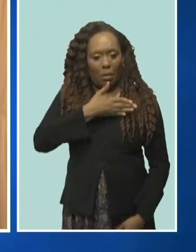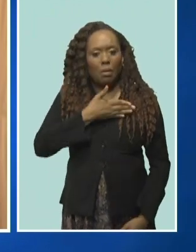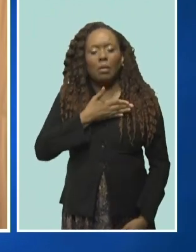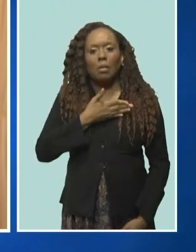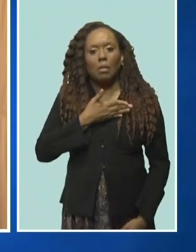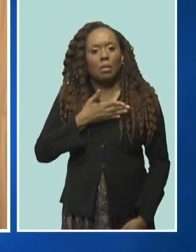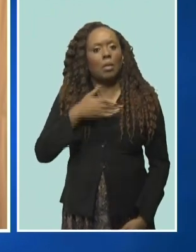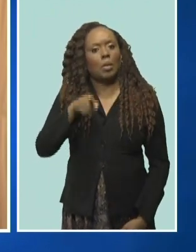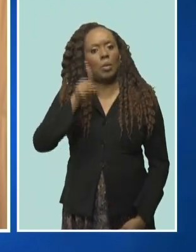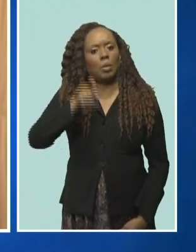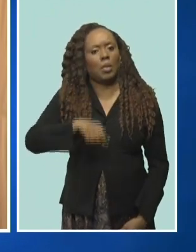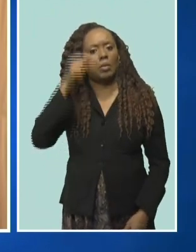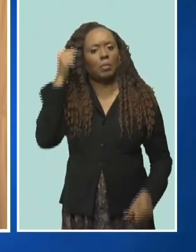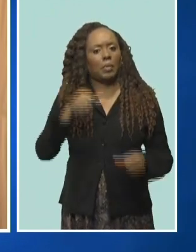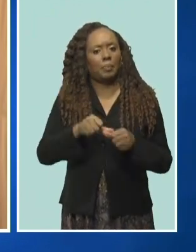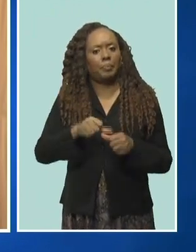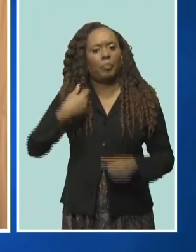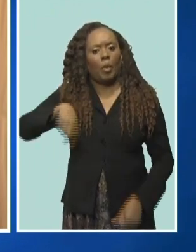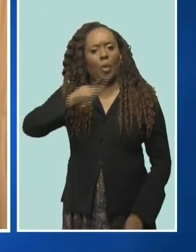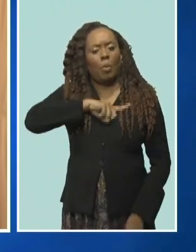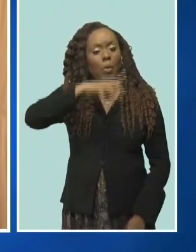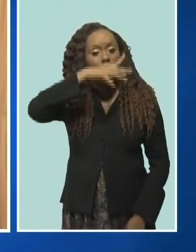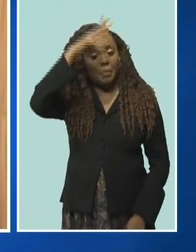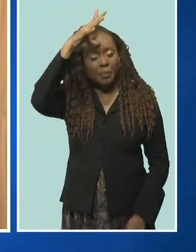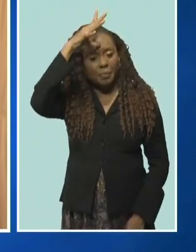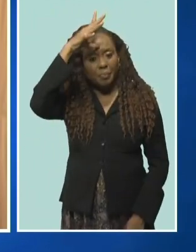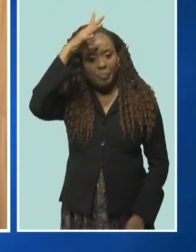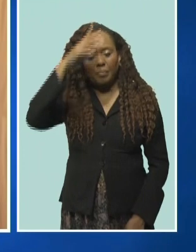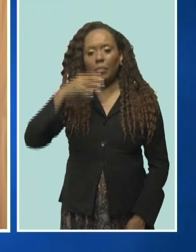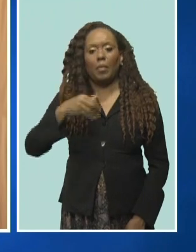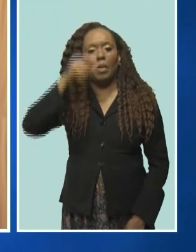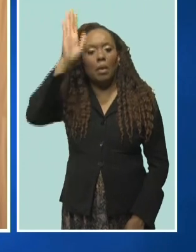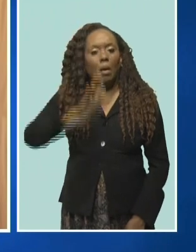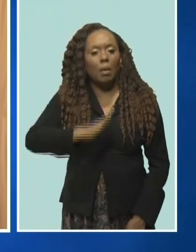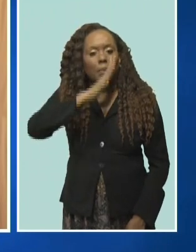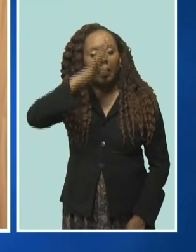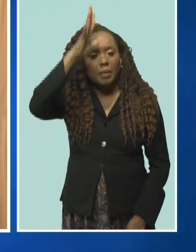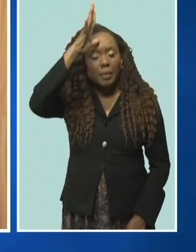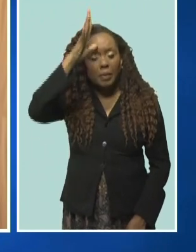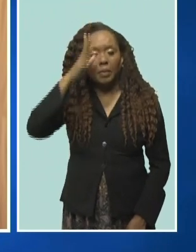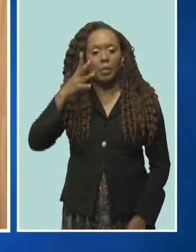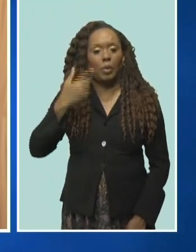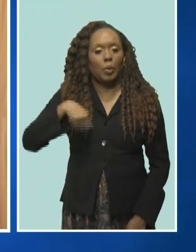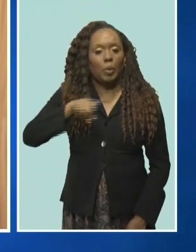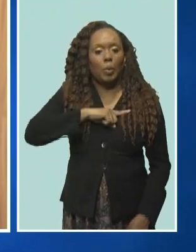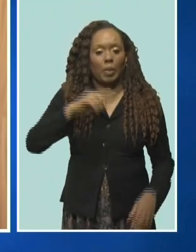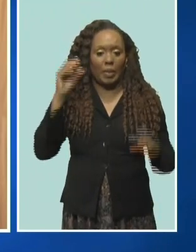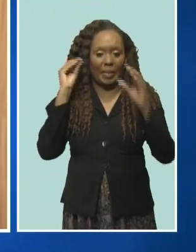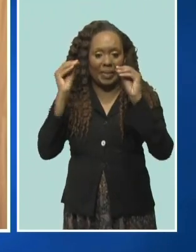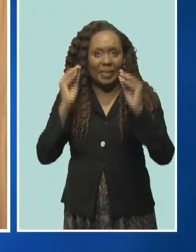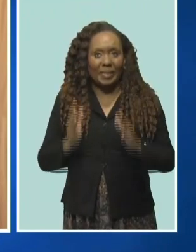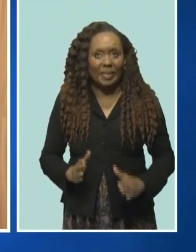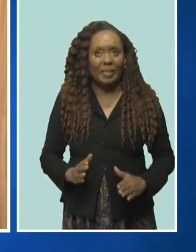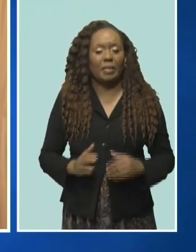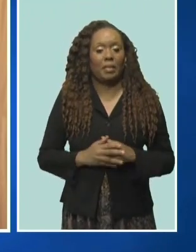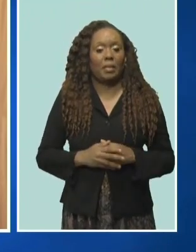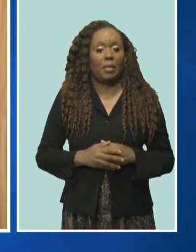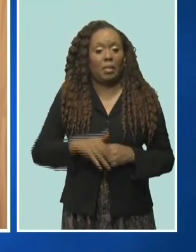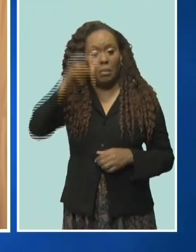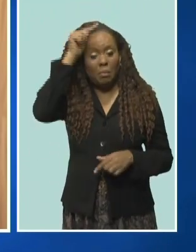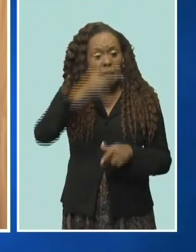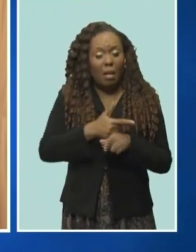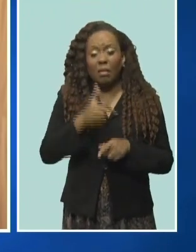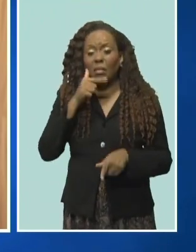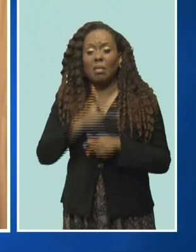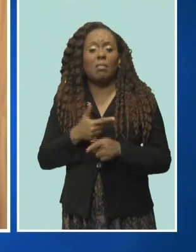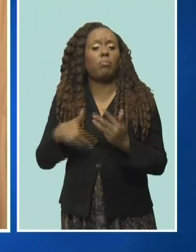stage at which, as parents, as guardians, as godparents, as teachers, as brethren and sistren on the